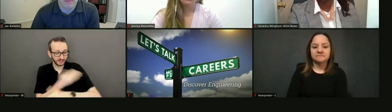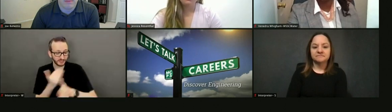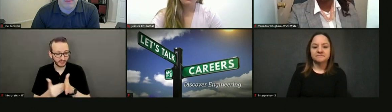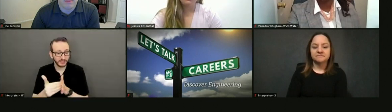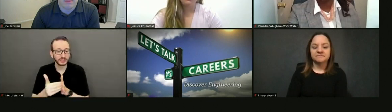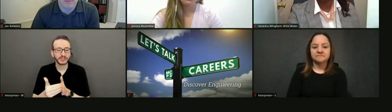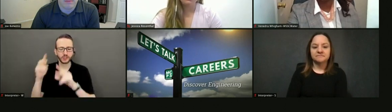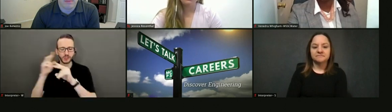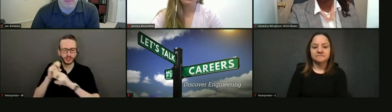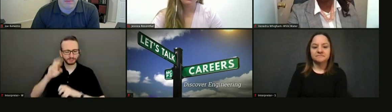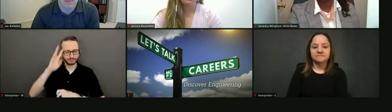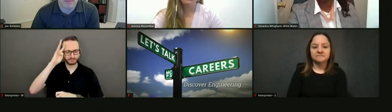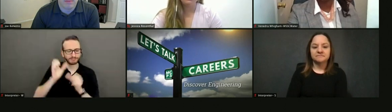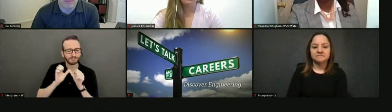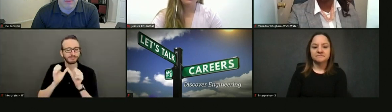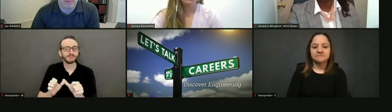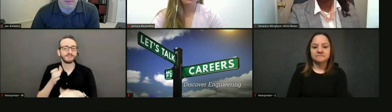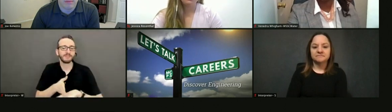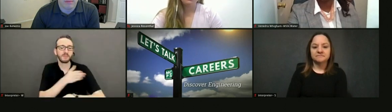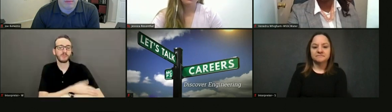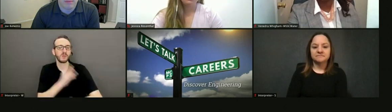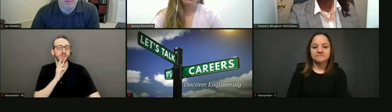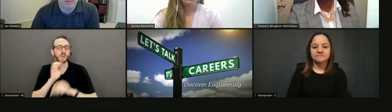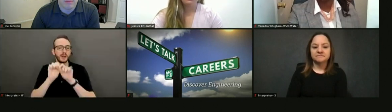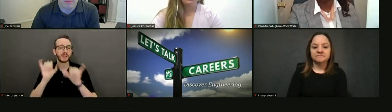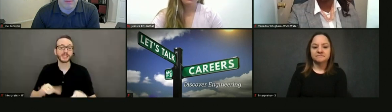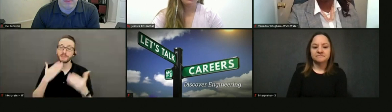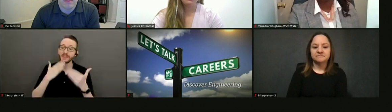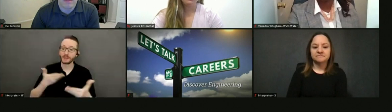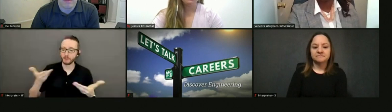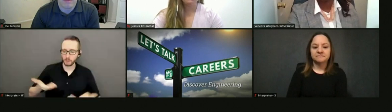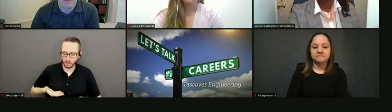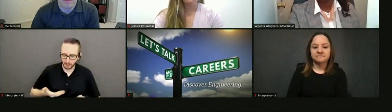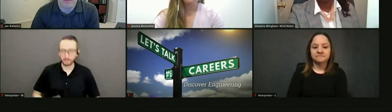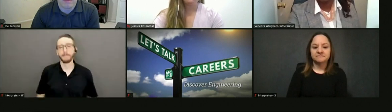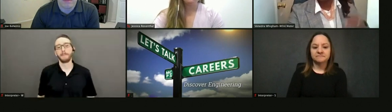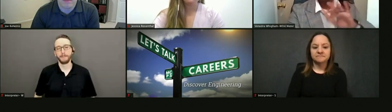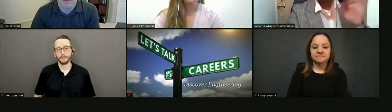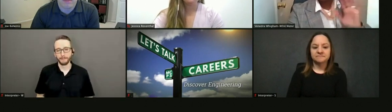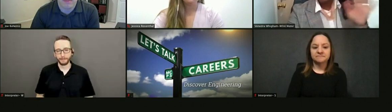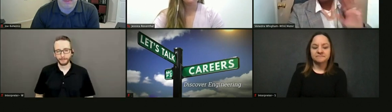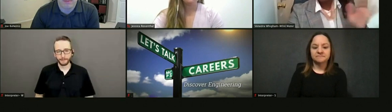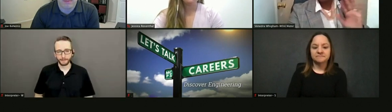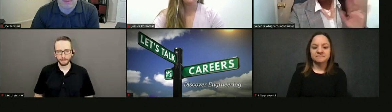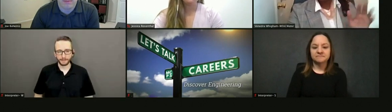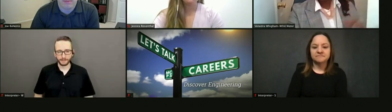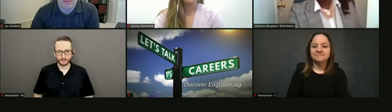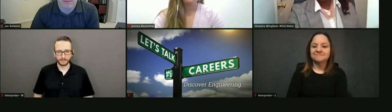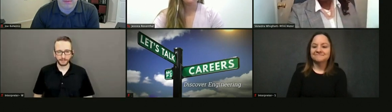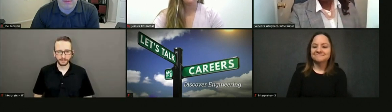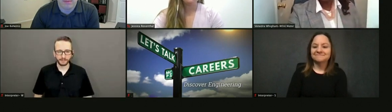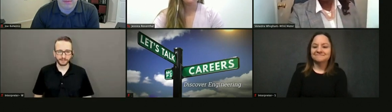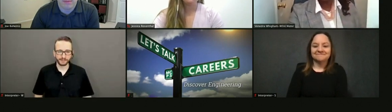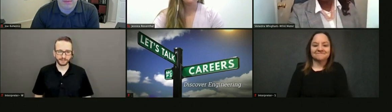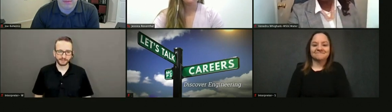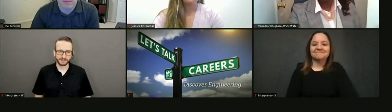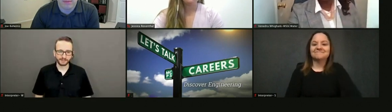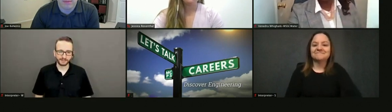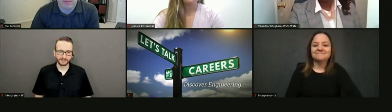and she participated in the Project Lead the Way program at her high school. Welcome to the show. Hi, guys. Thanks for